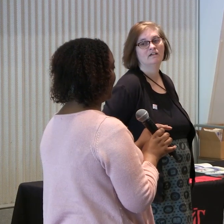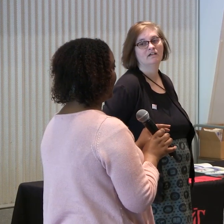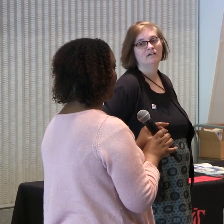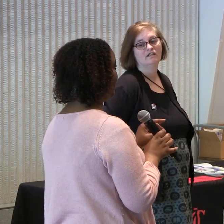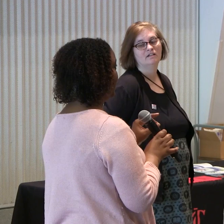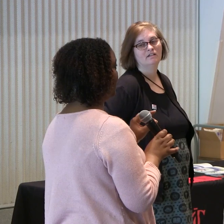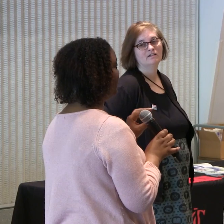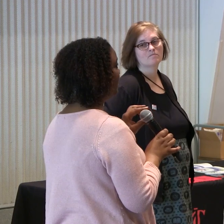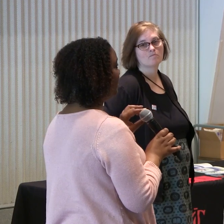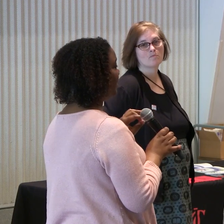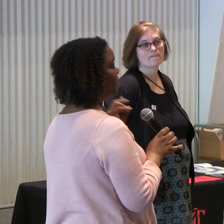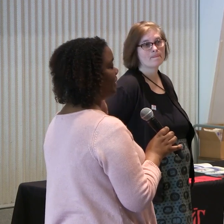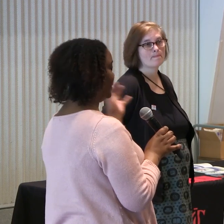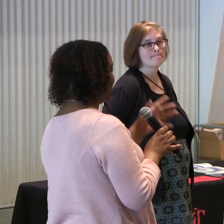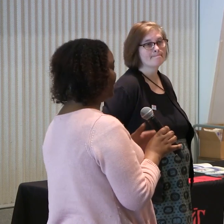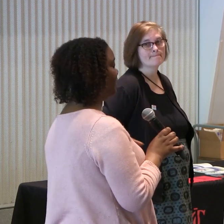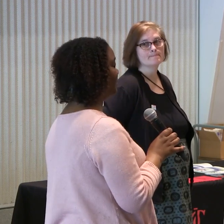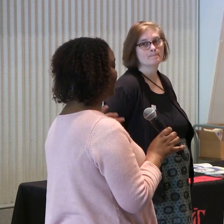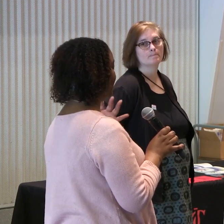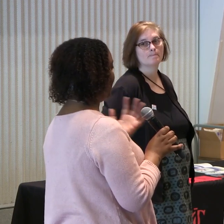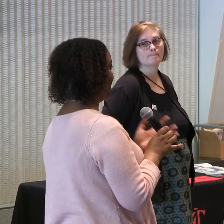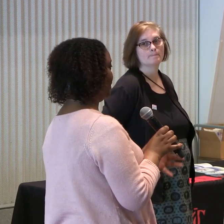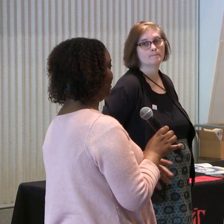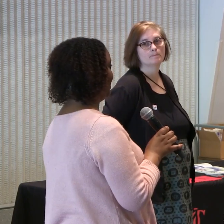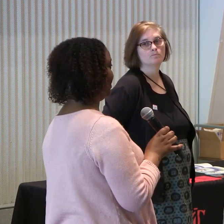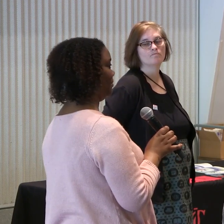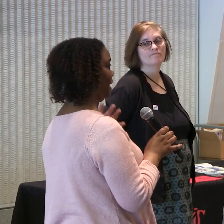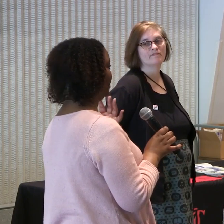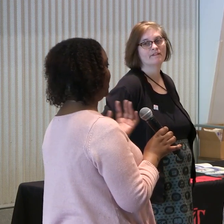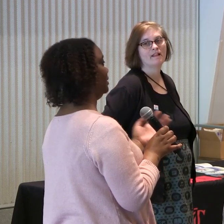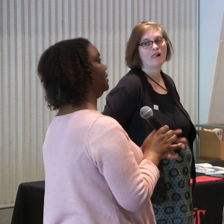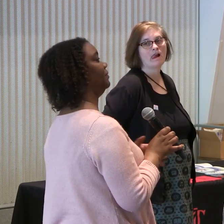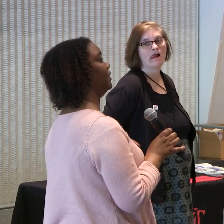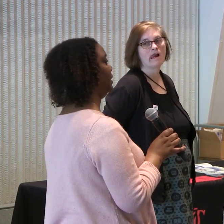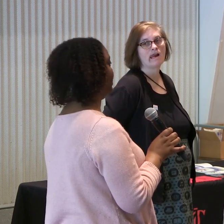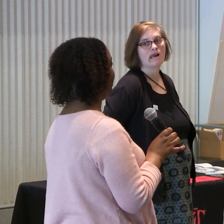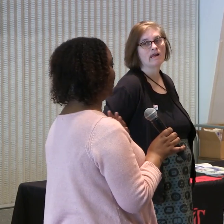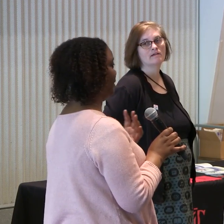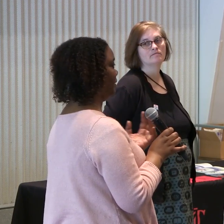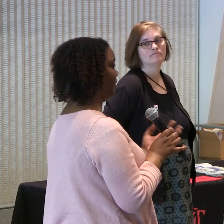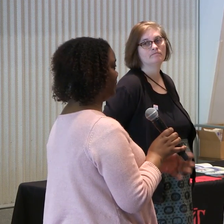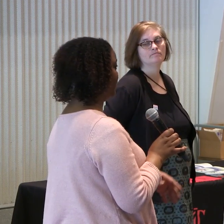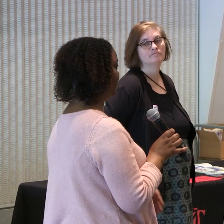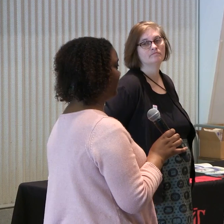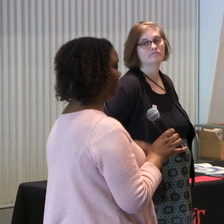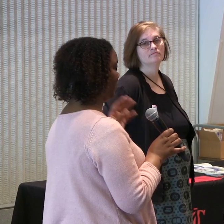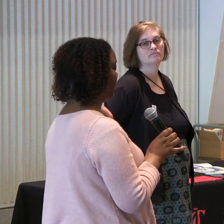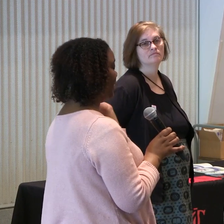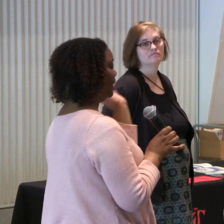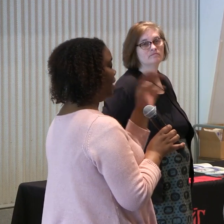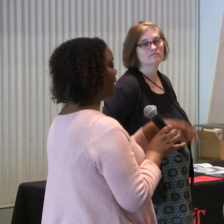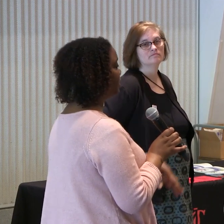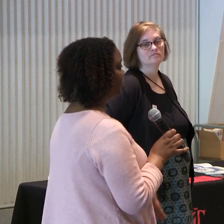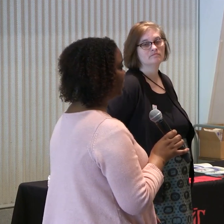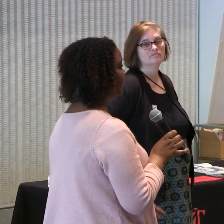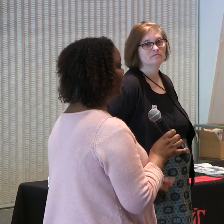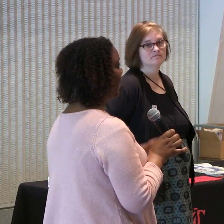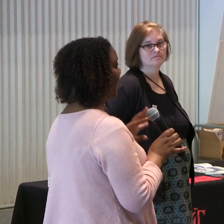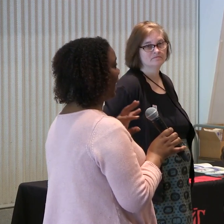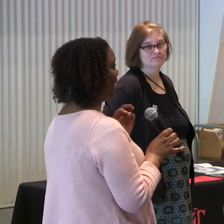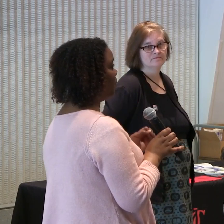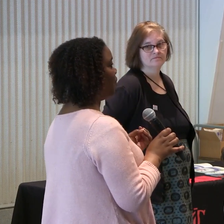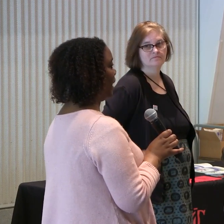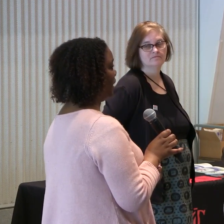wanted to find out is, considering that the U.S. is a melting pot of all different individuals from different